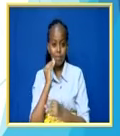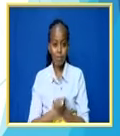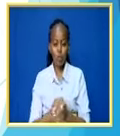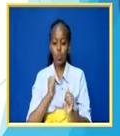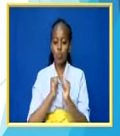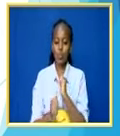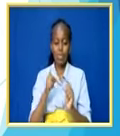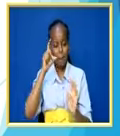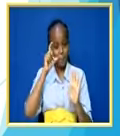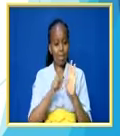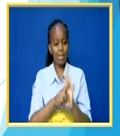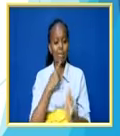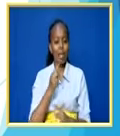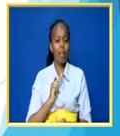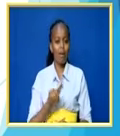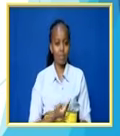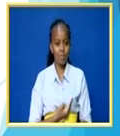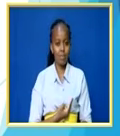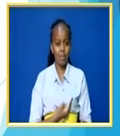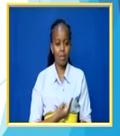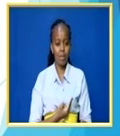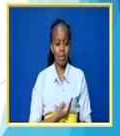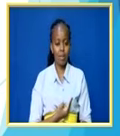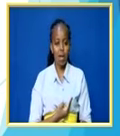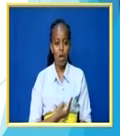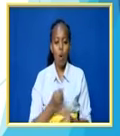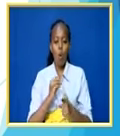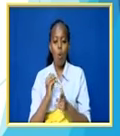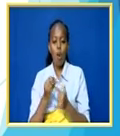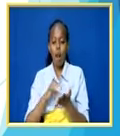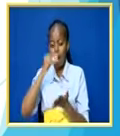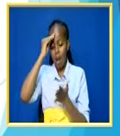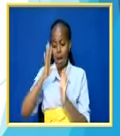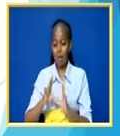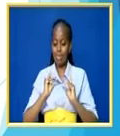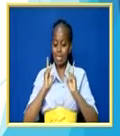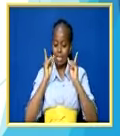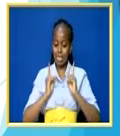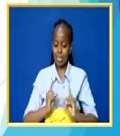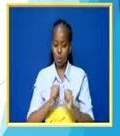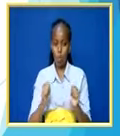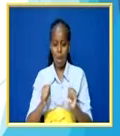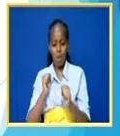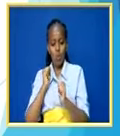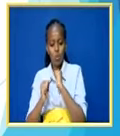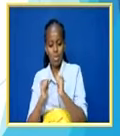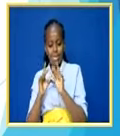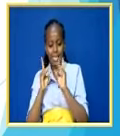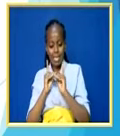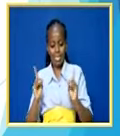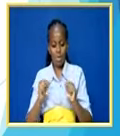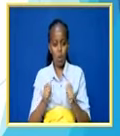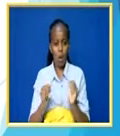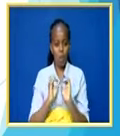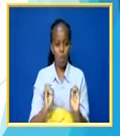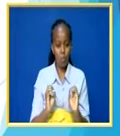which picture is telling us which learner is well-groomed and which learner is poorly groomed?